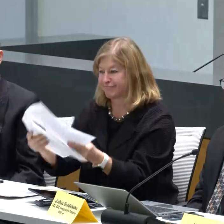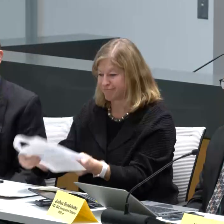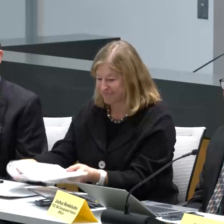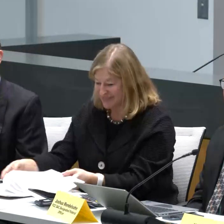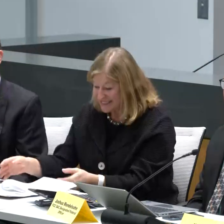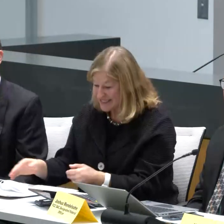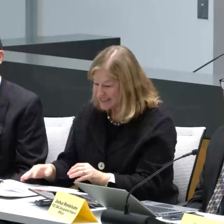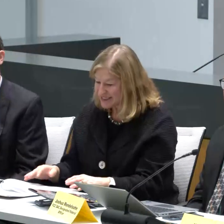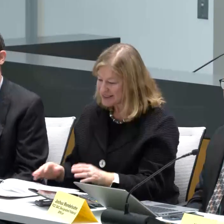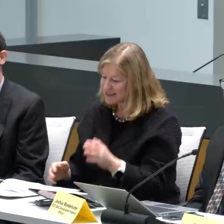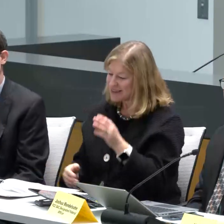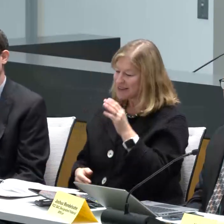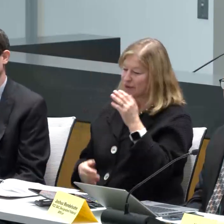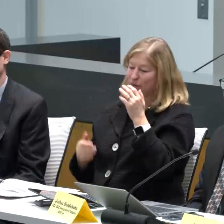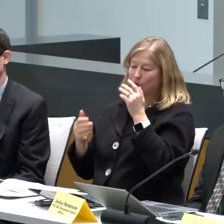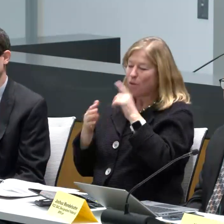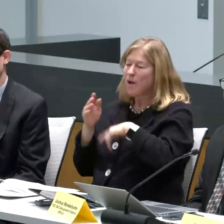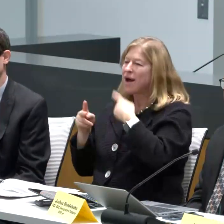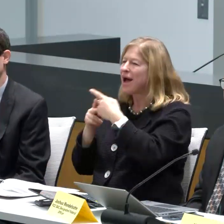and other issues as well.